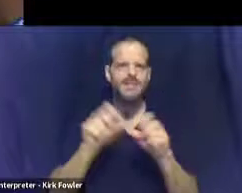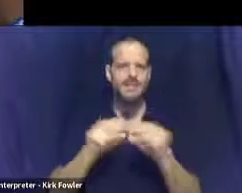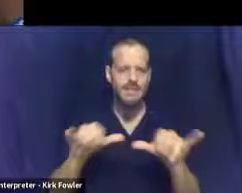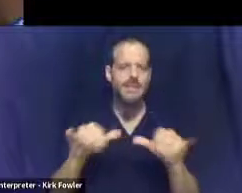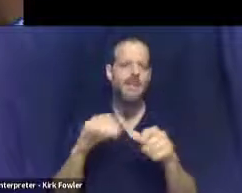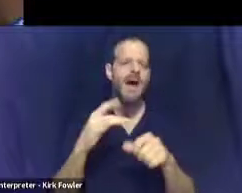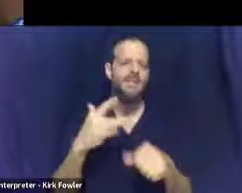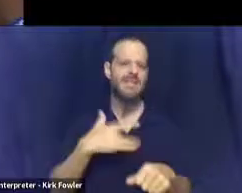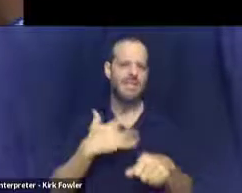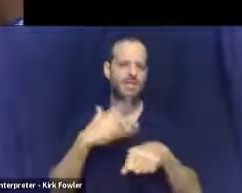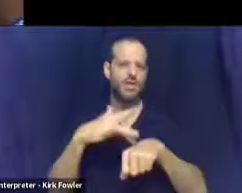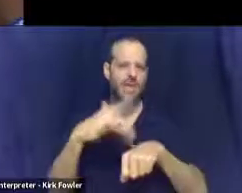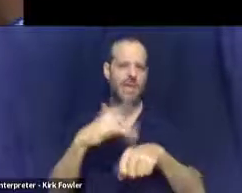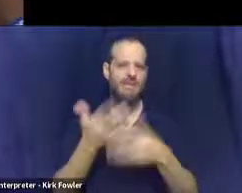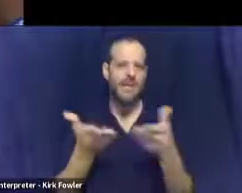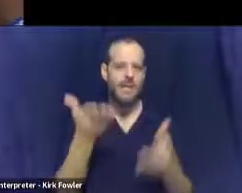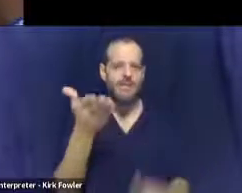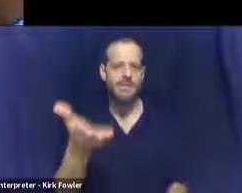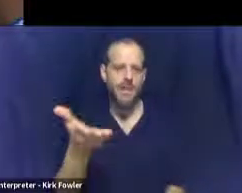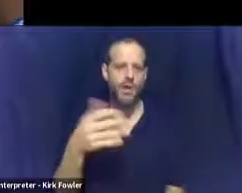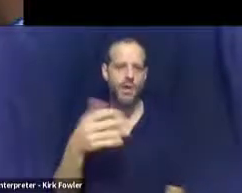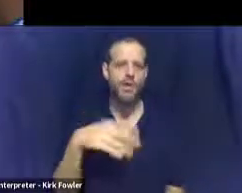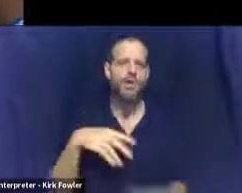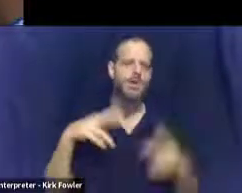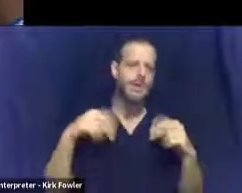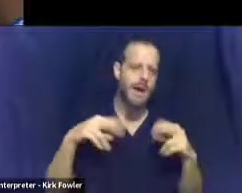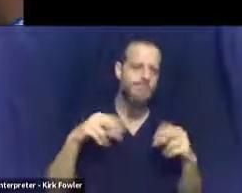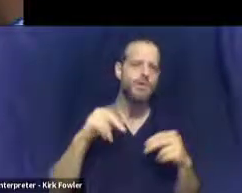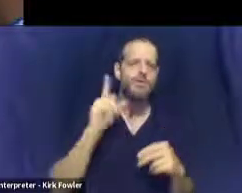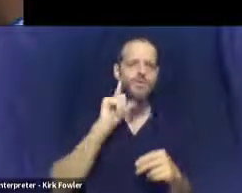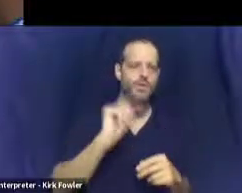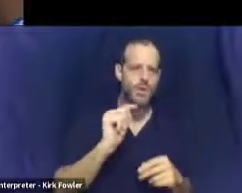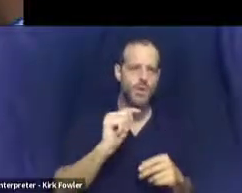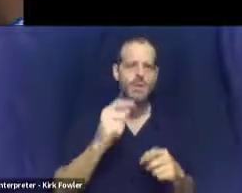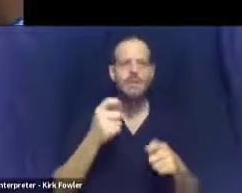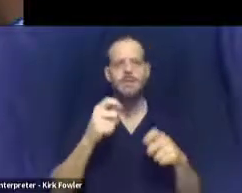PE, a piece of a diaper for toileting or for diaper changes.